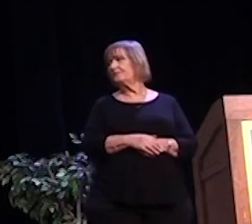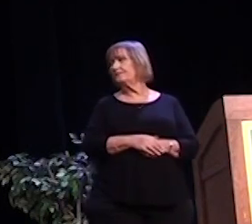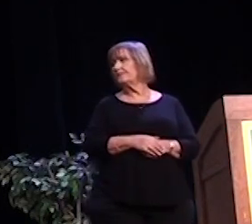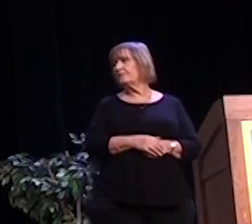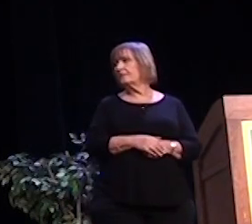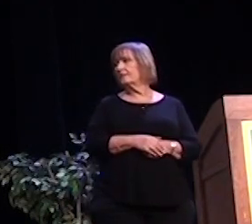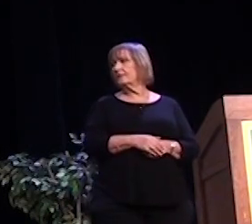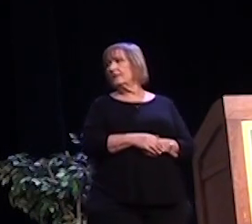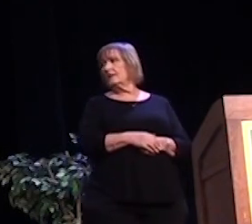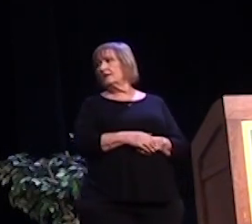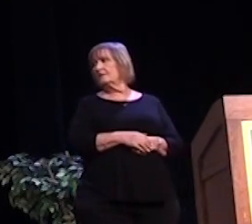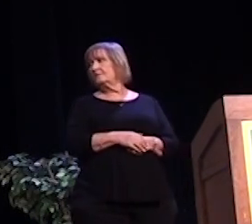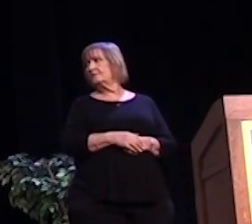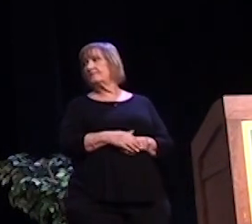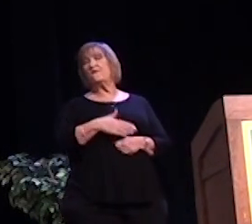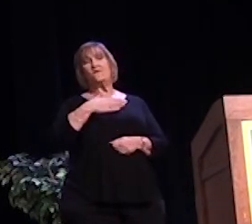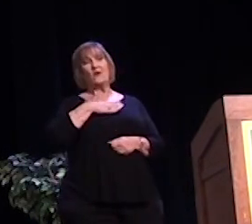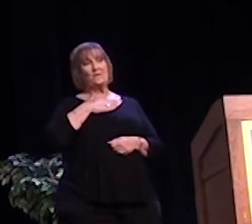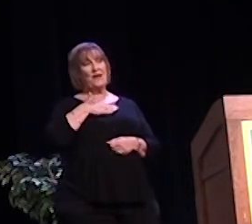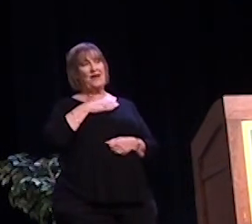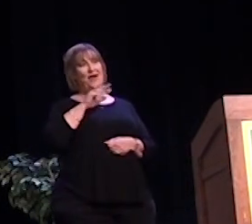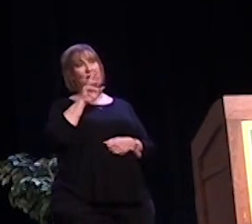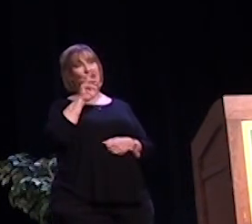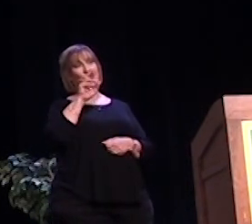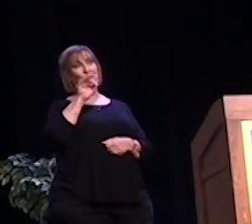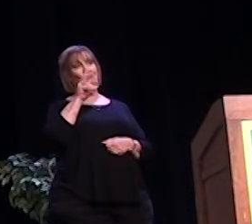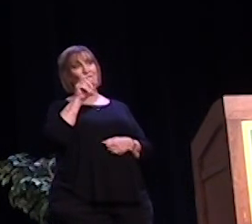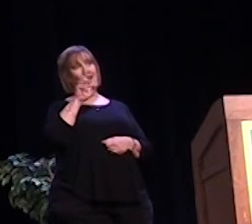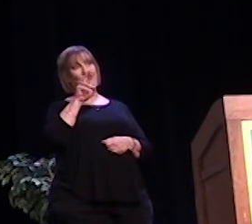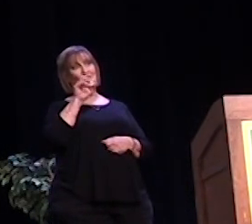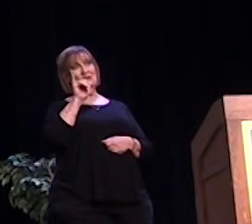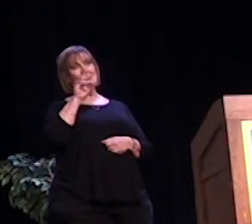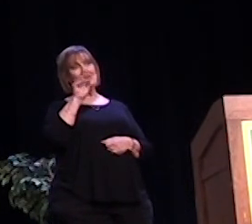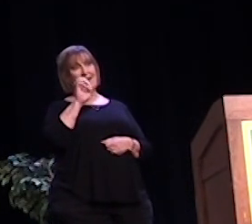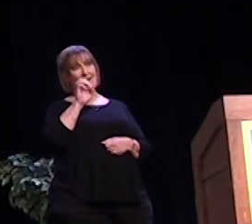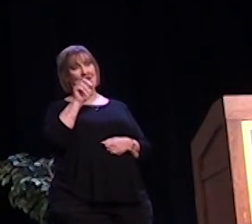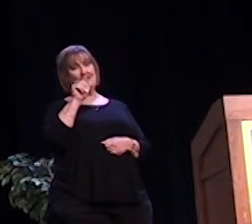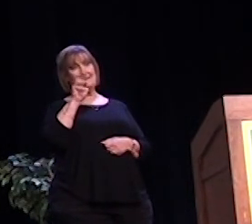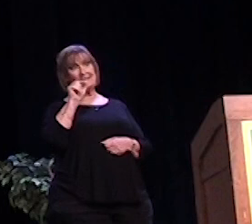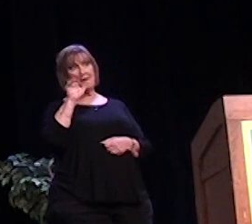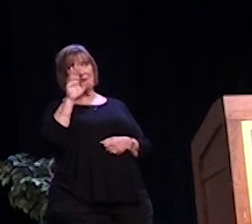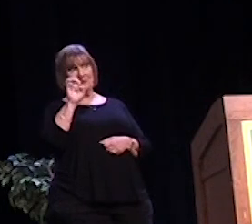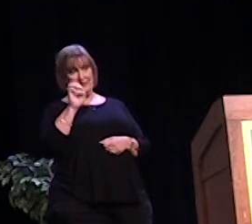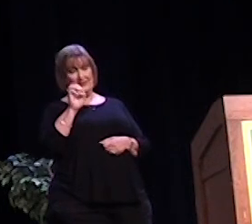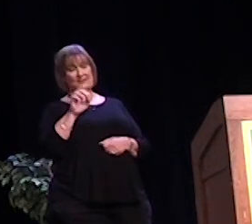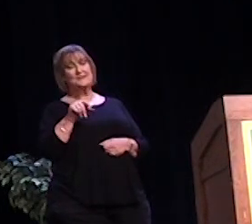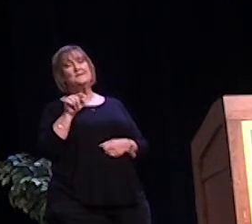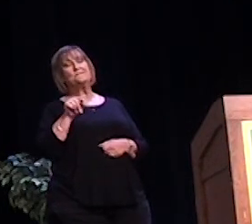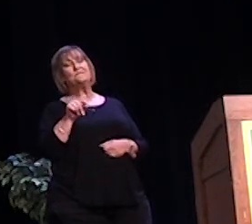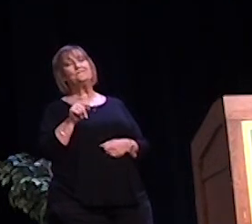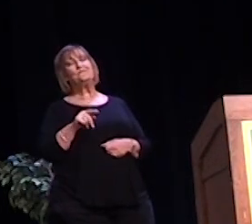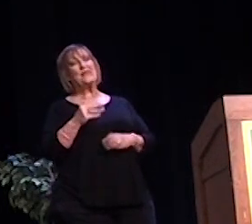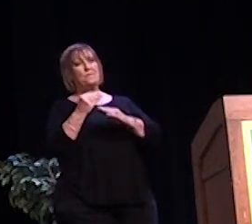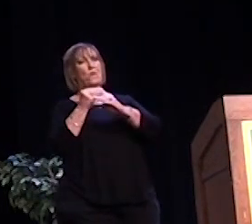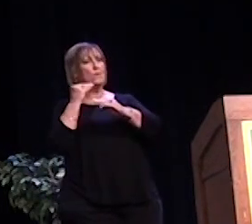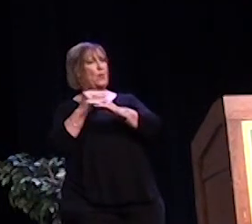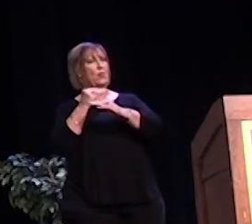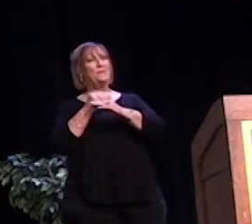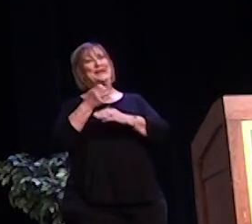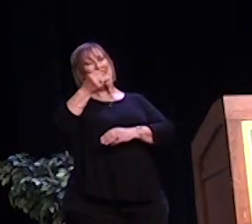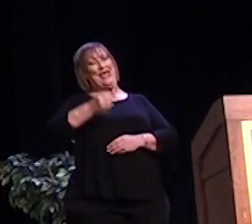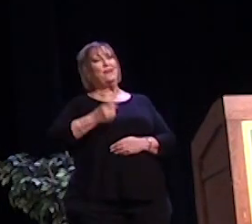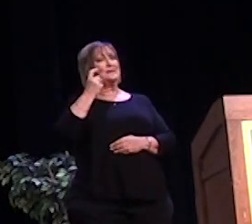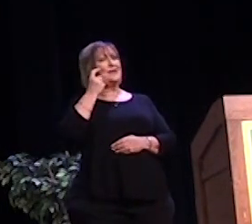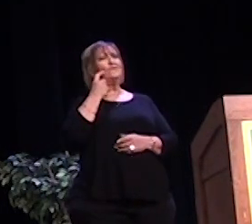So, uniquely about Riverside Terrace was that the owners of that community, there are a lot of manufactured housing communities in the south